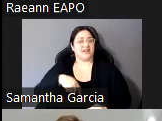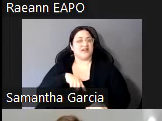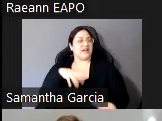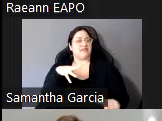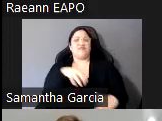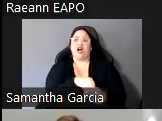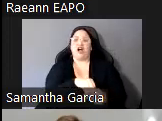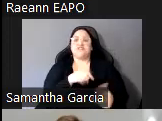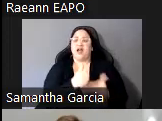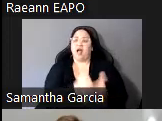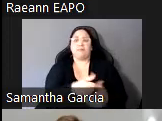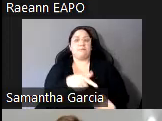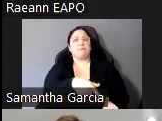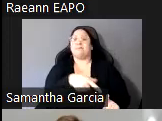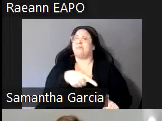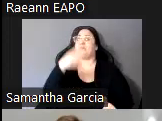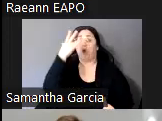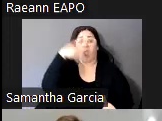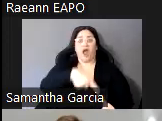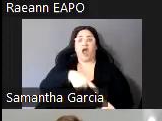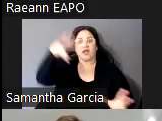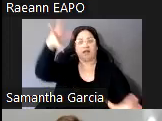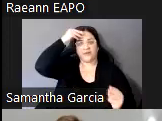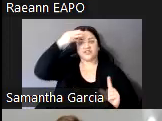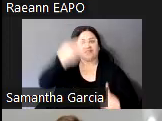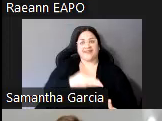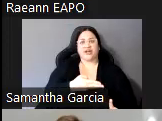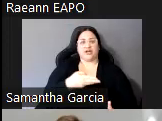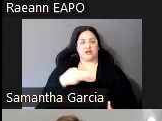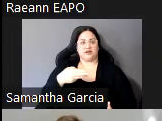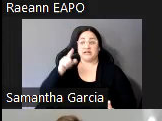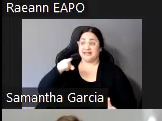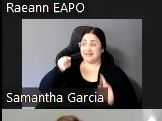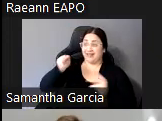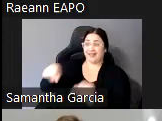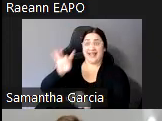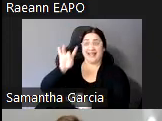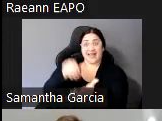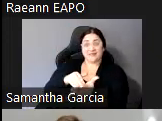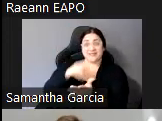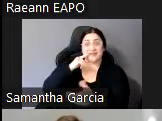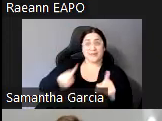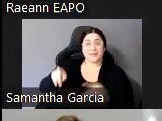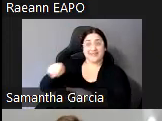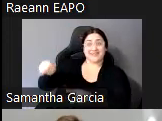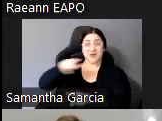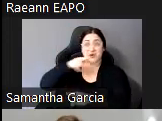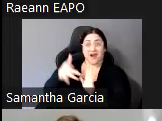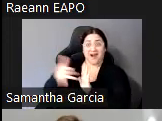right before Christmas, to lose $8,000. And let's face it, who has that money laying around? So we did a live chat with Terry. He was